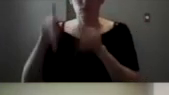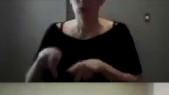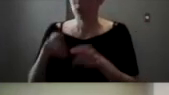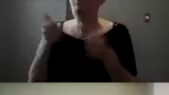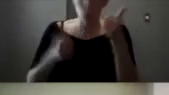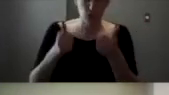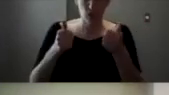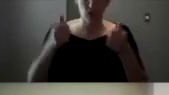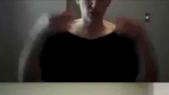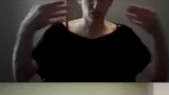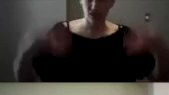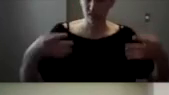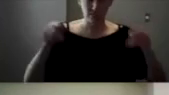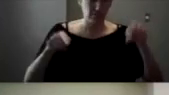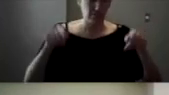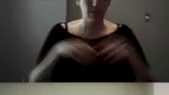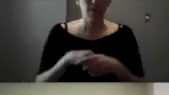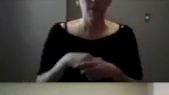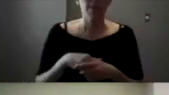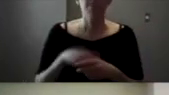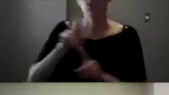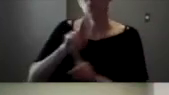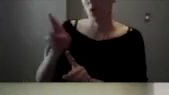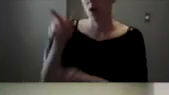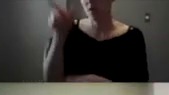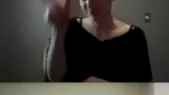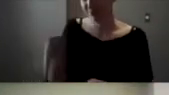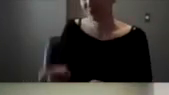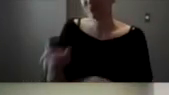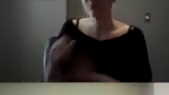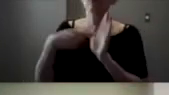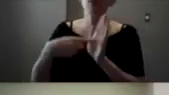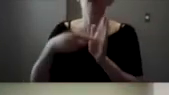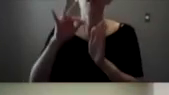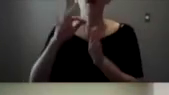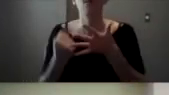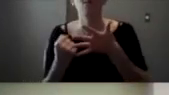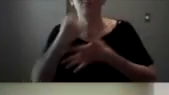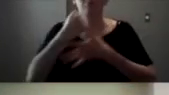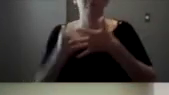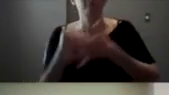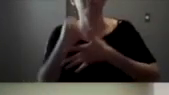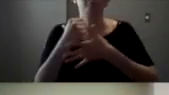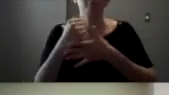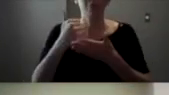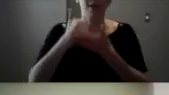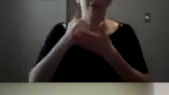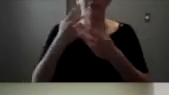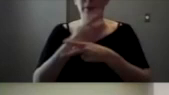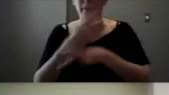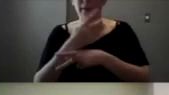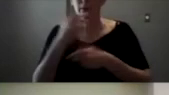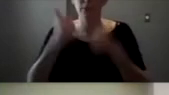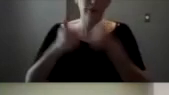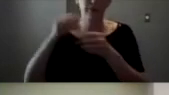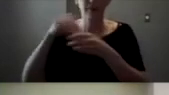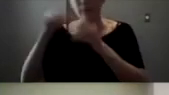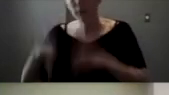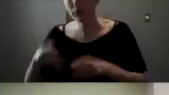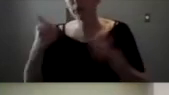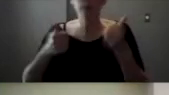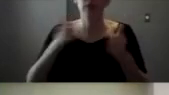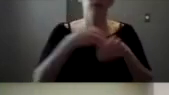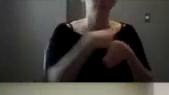And off to the right, you'll see an example of a prioritization scheme that the Family Planning National Training